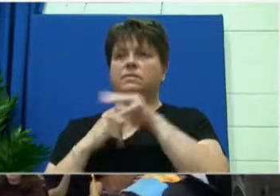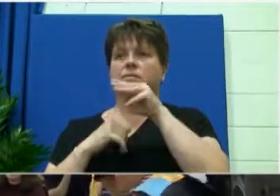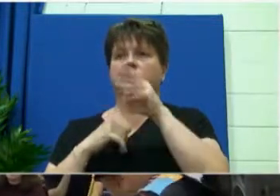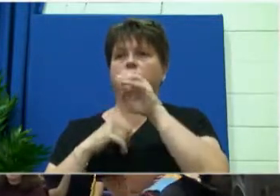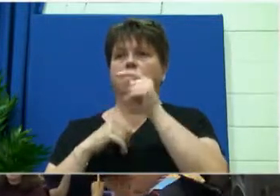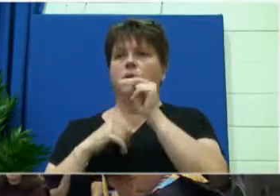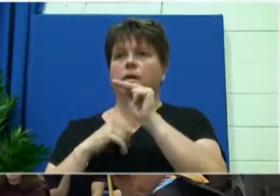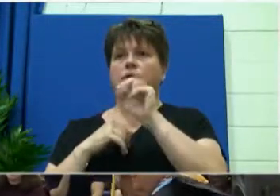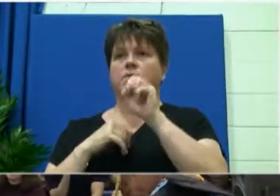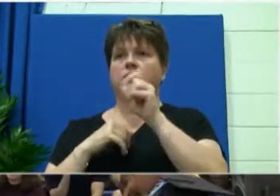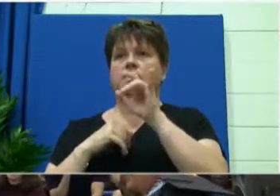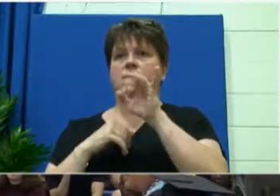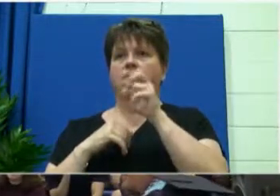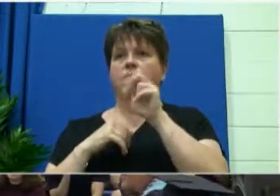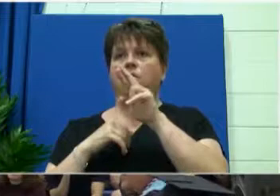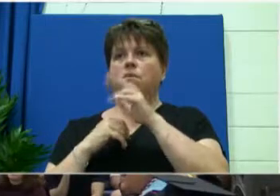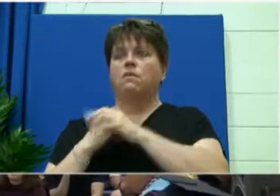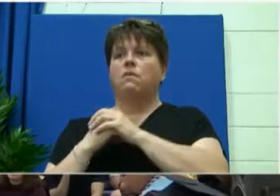Morgan Seaver.